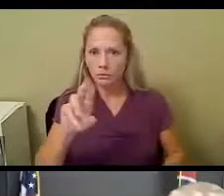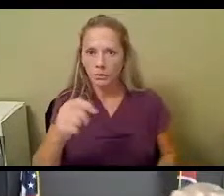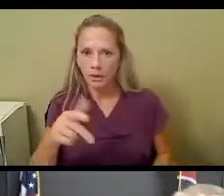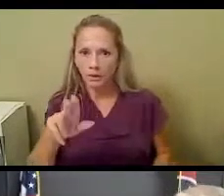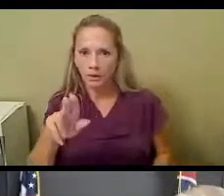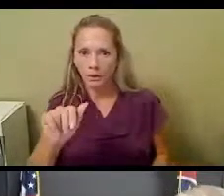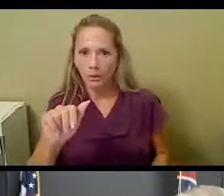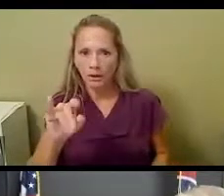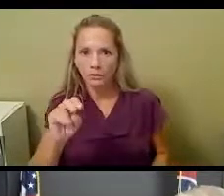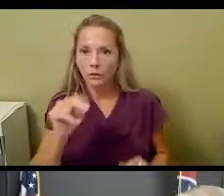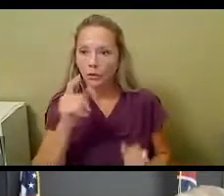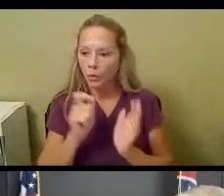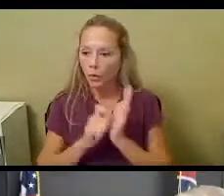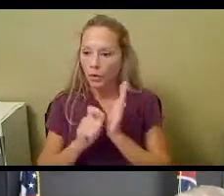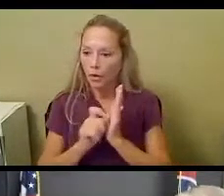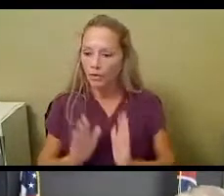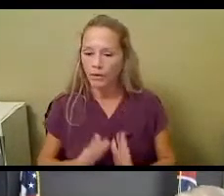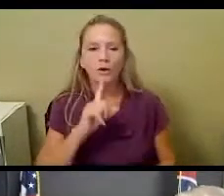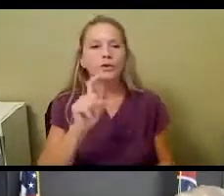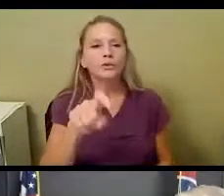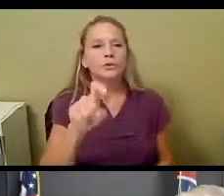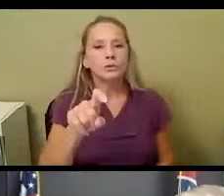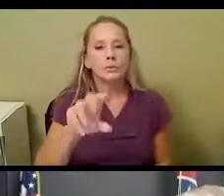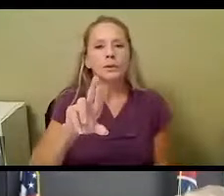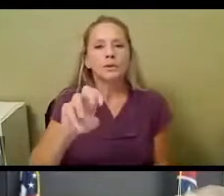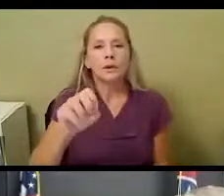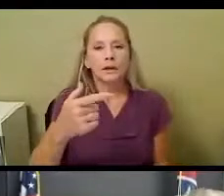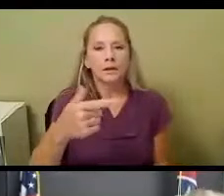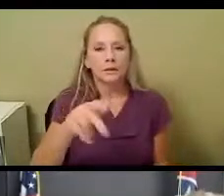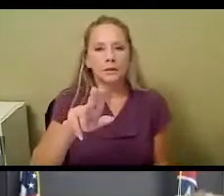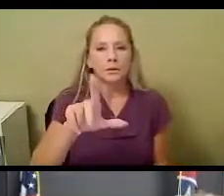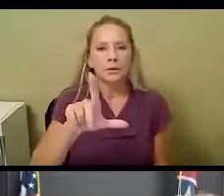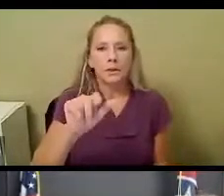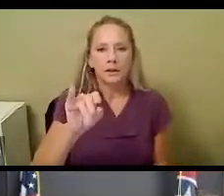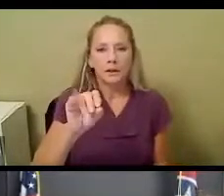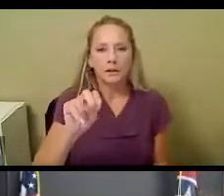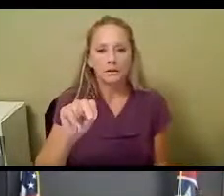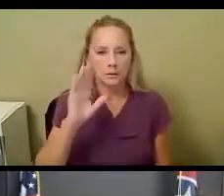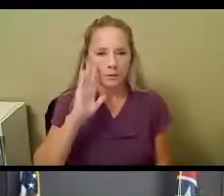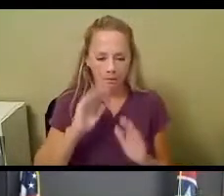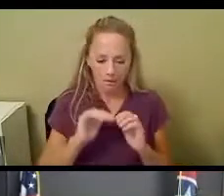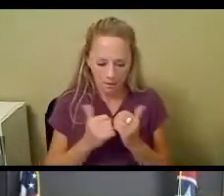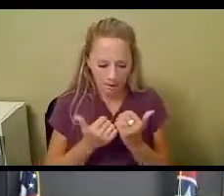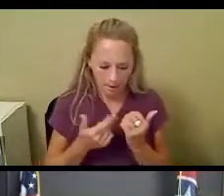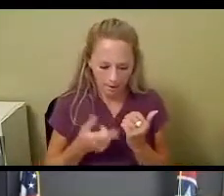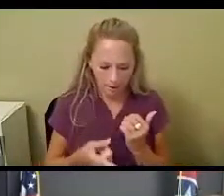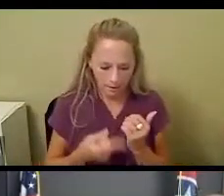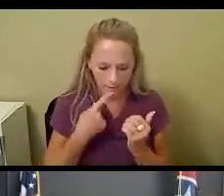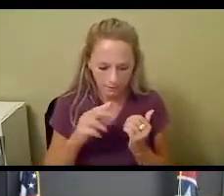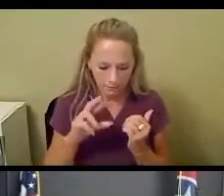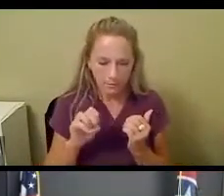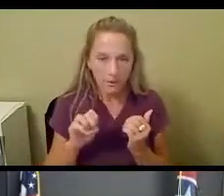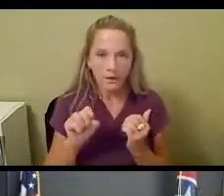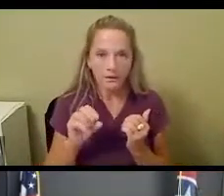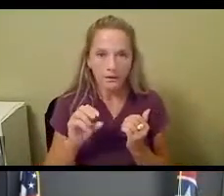Authors? It's supposed to be regulation. I'm not sure how that ended up on the agenda listed that way. Okay, just trying